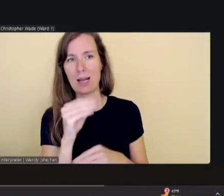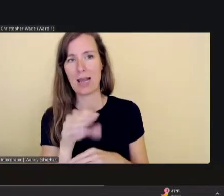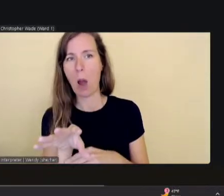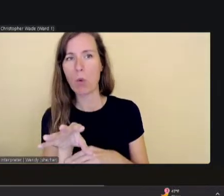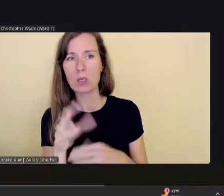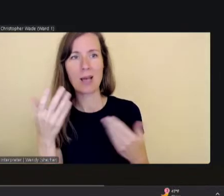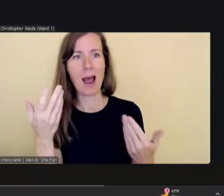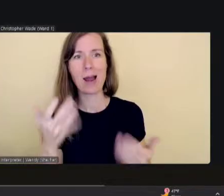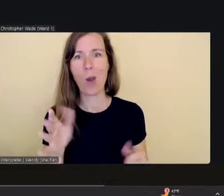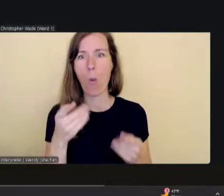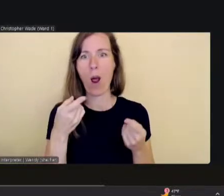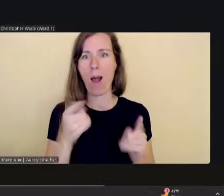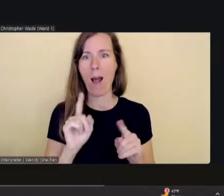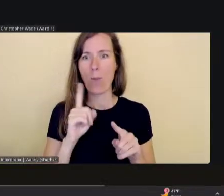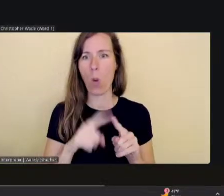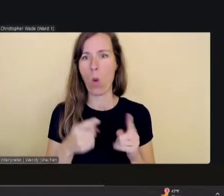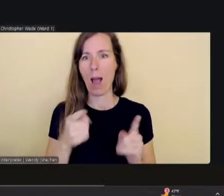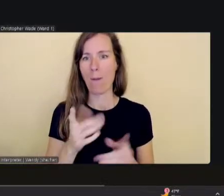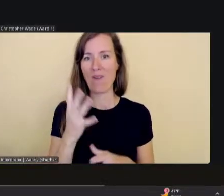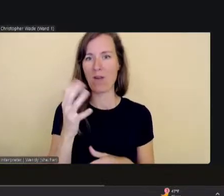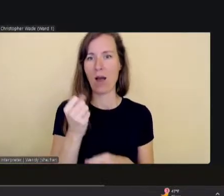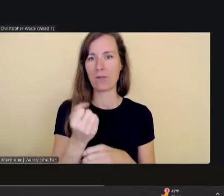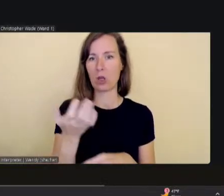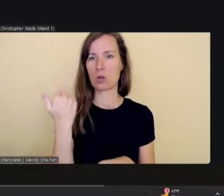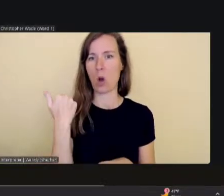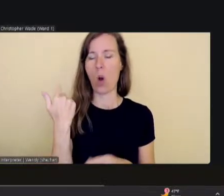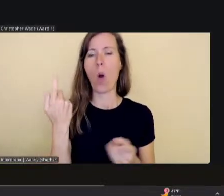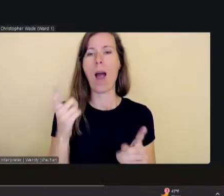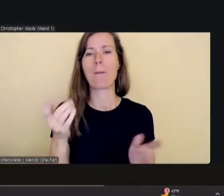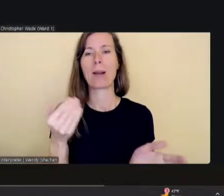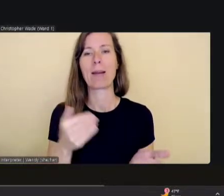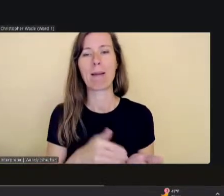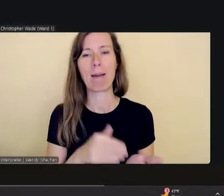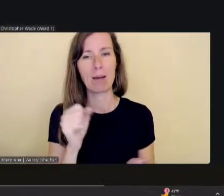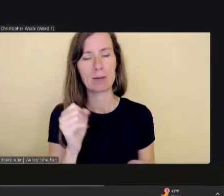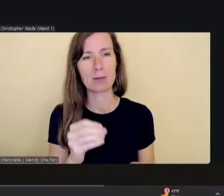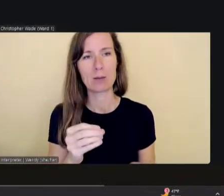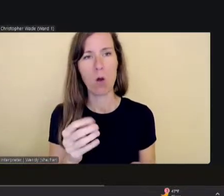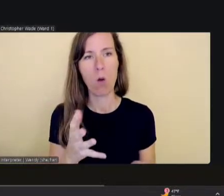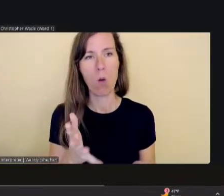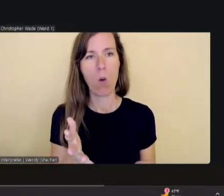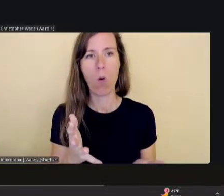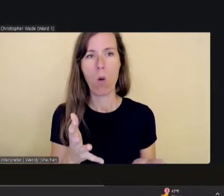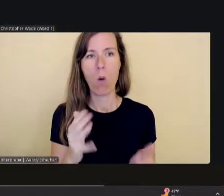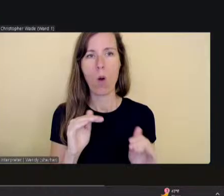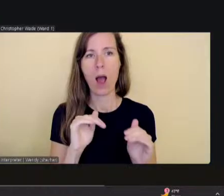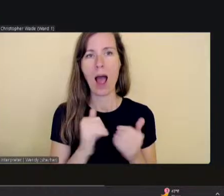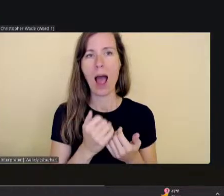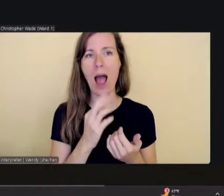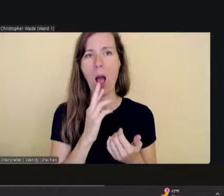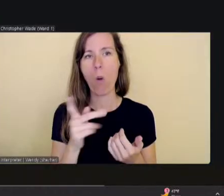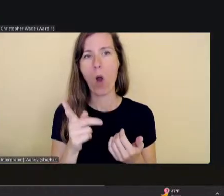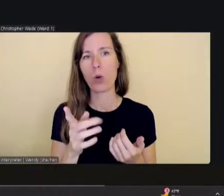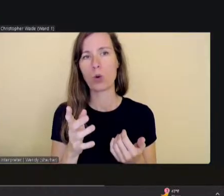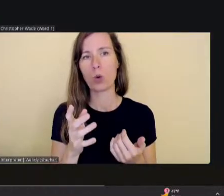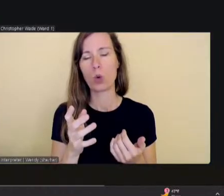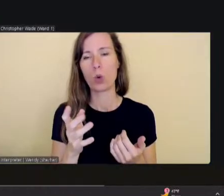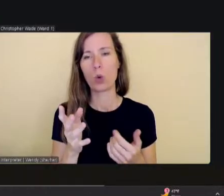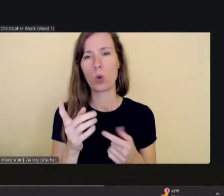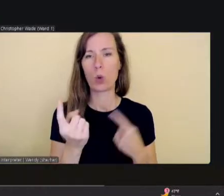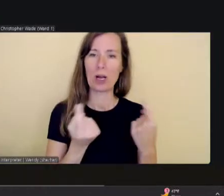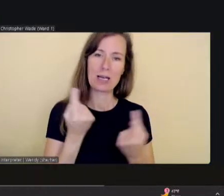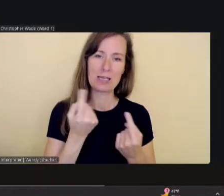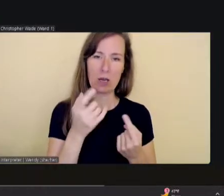what happened 5 years ago happen again. So how are you taking that into account to make sure that what we